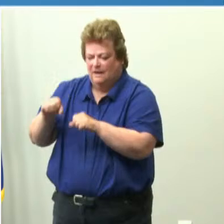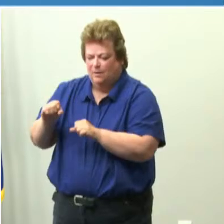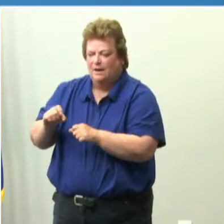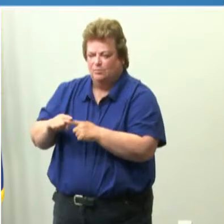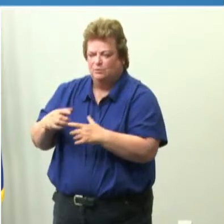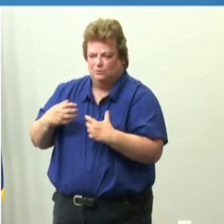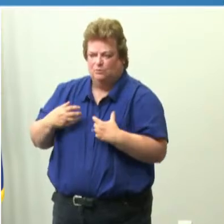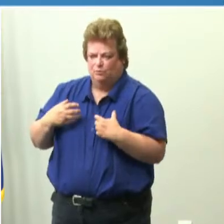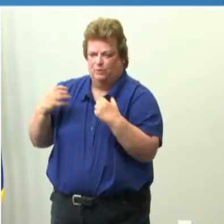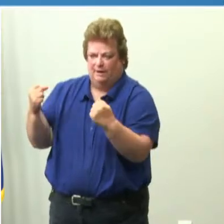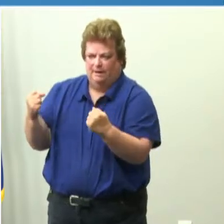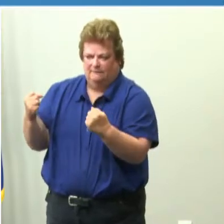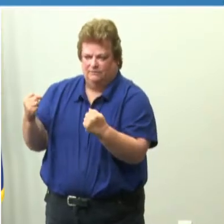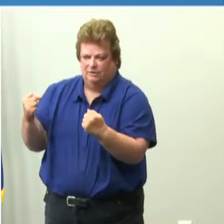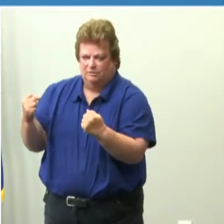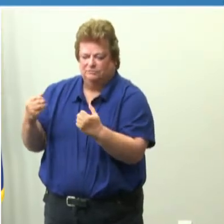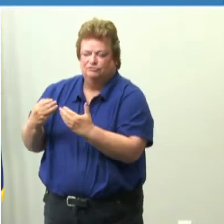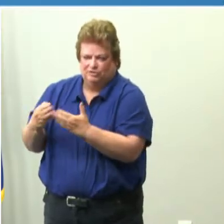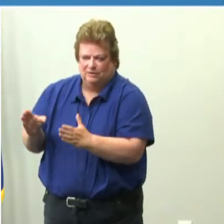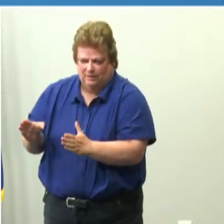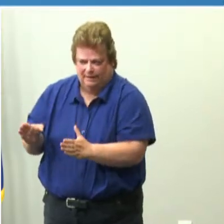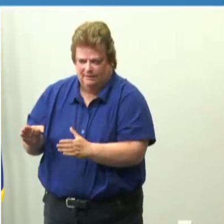recover generally.